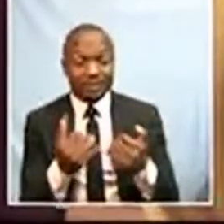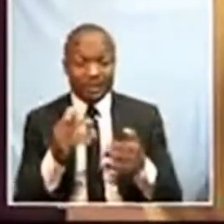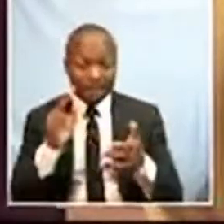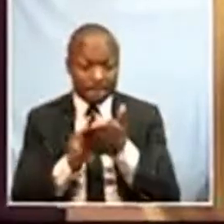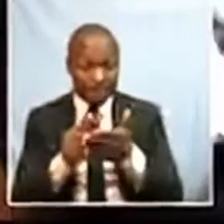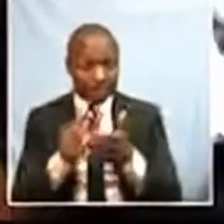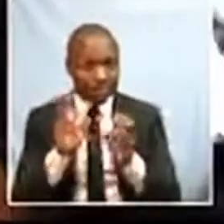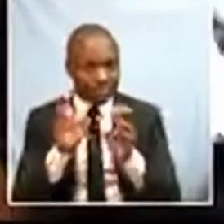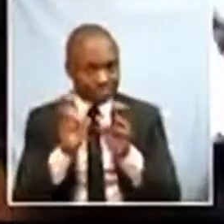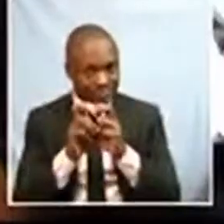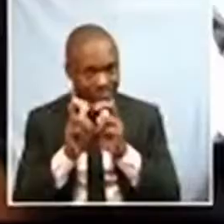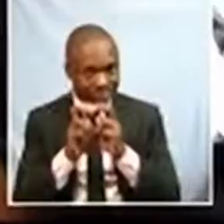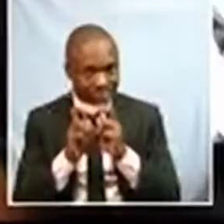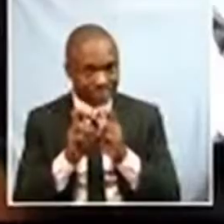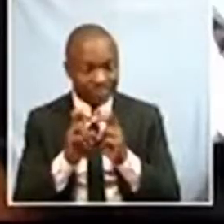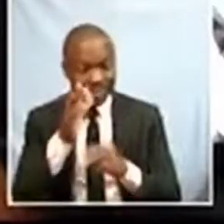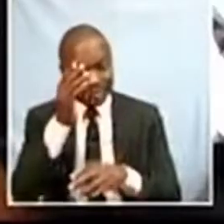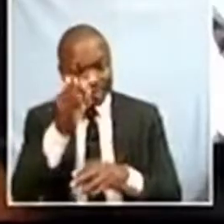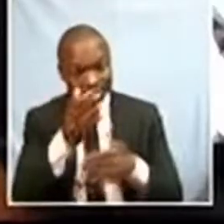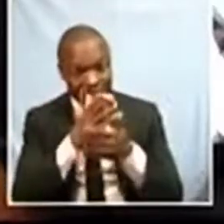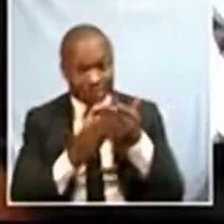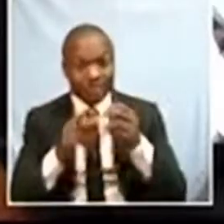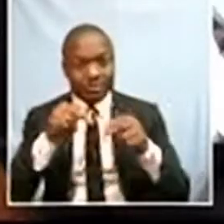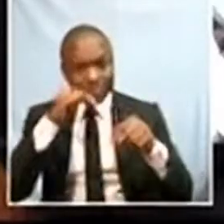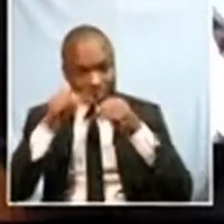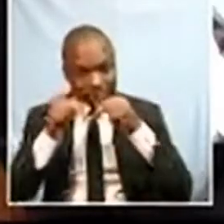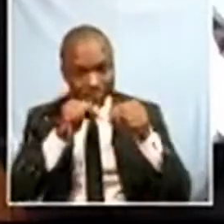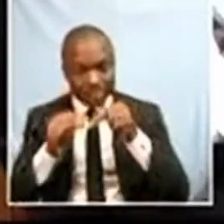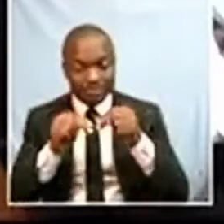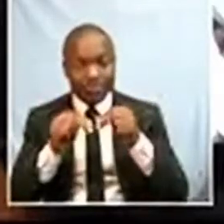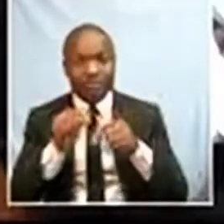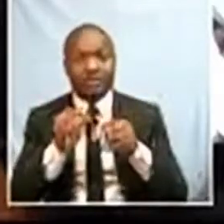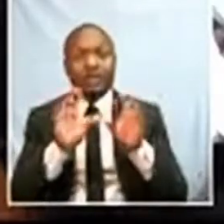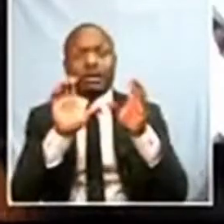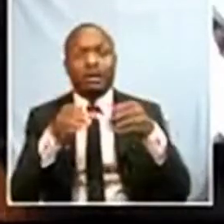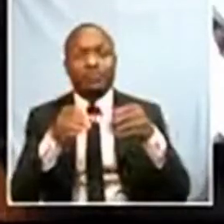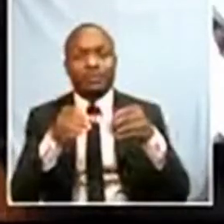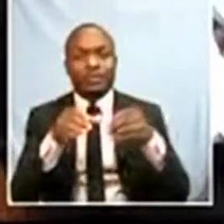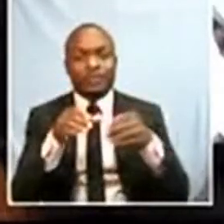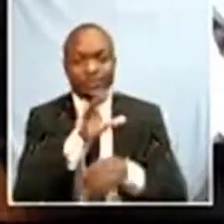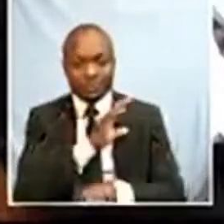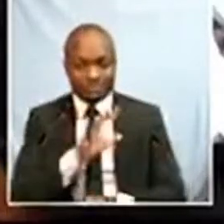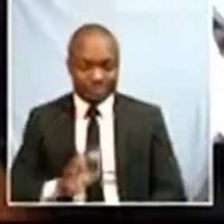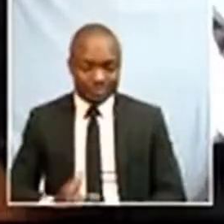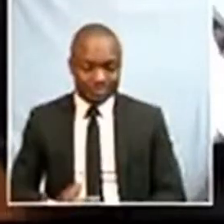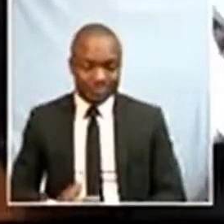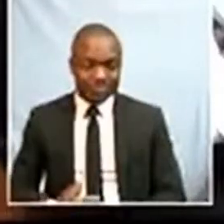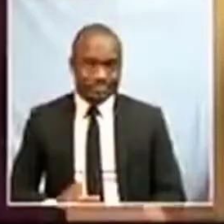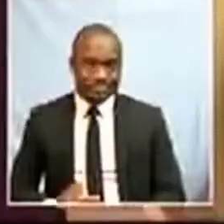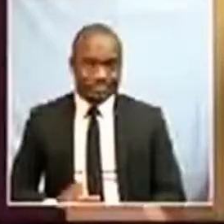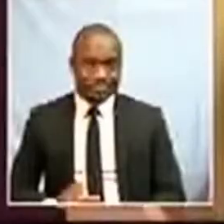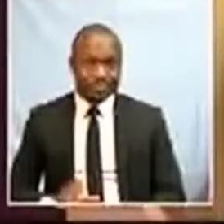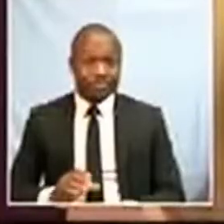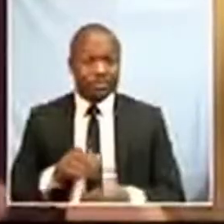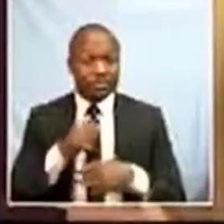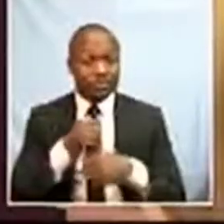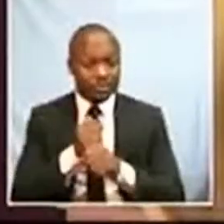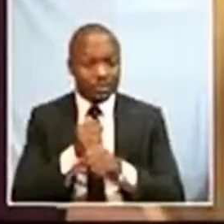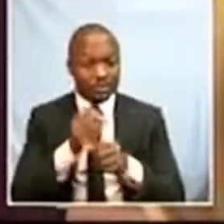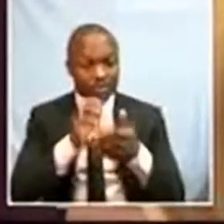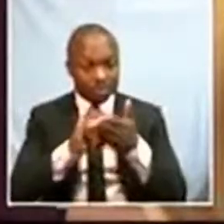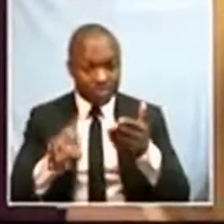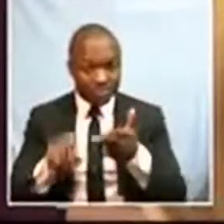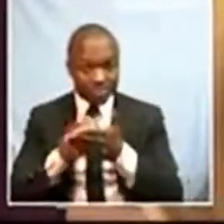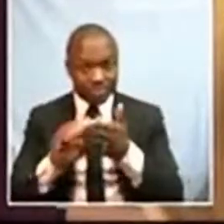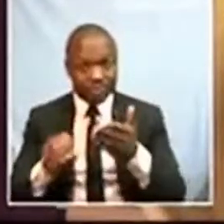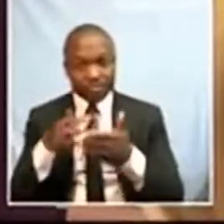of the contract, there was some negotiations between the client and the contractor, which made them remove some items from the